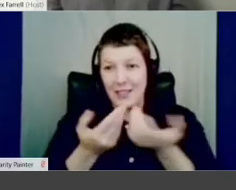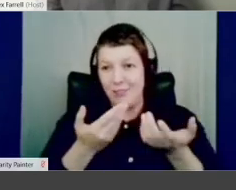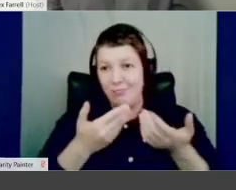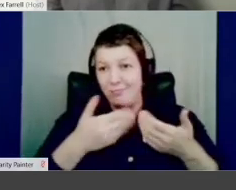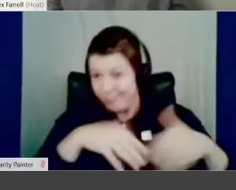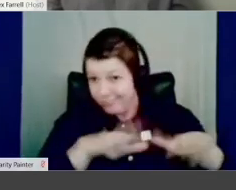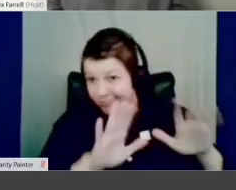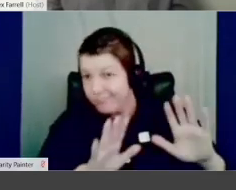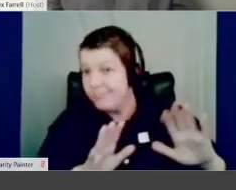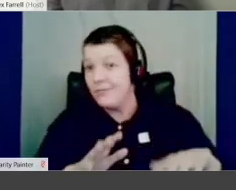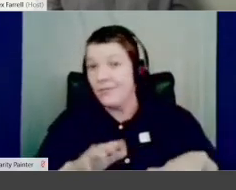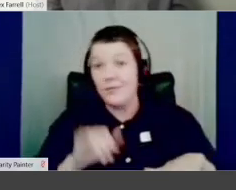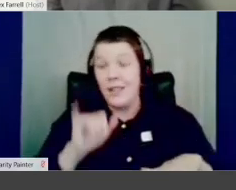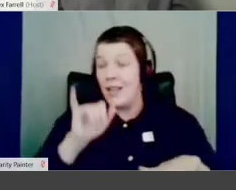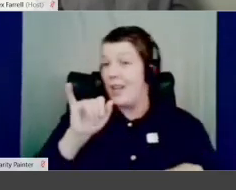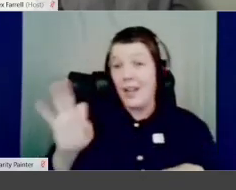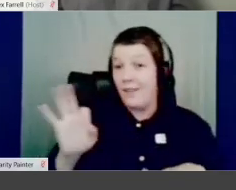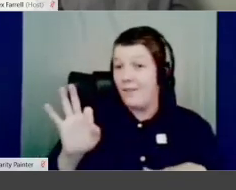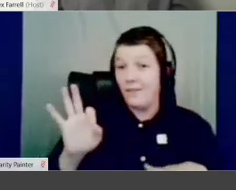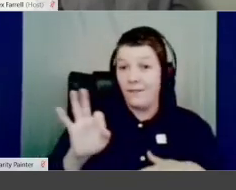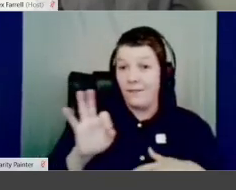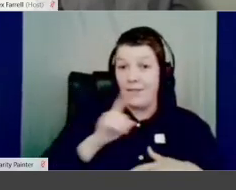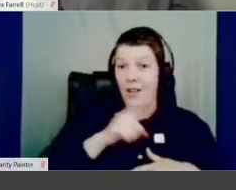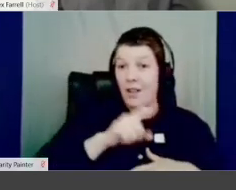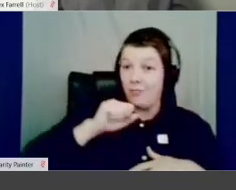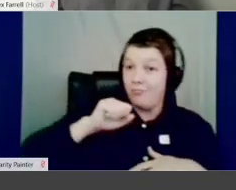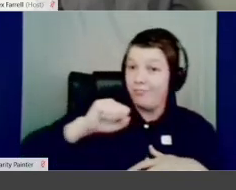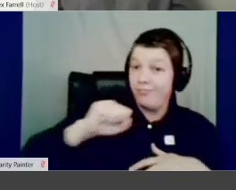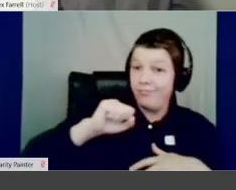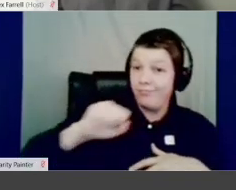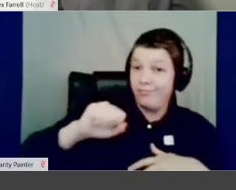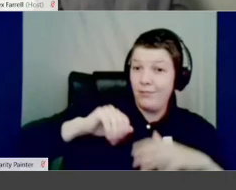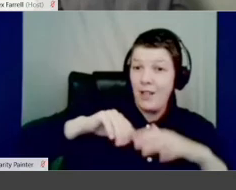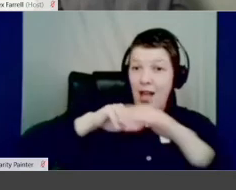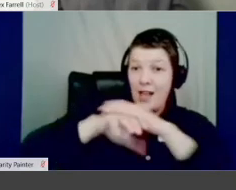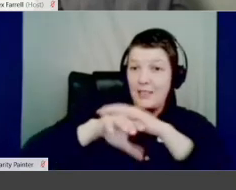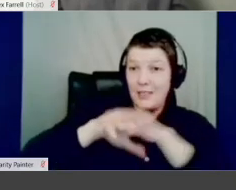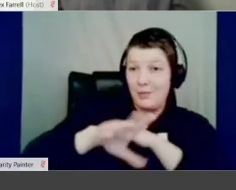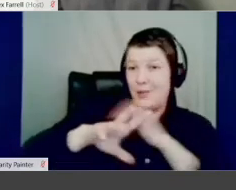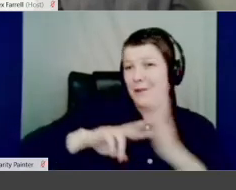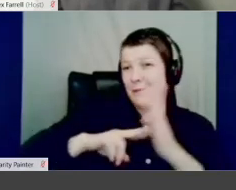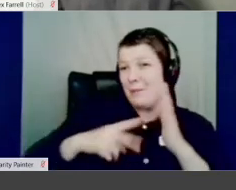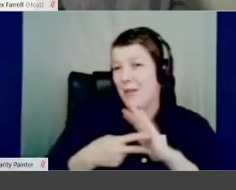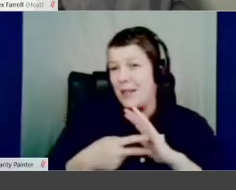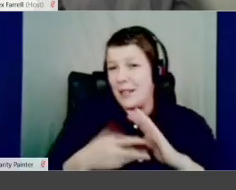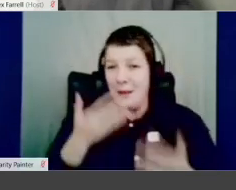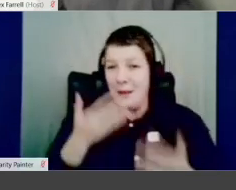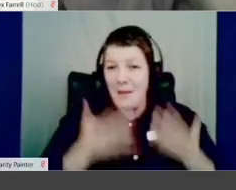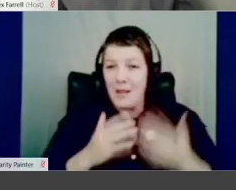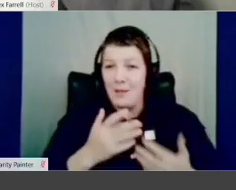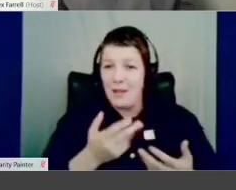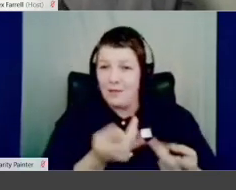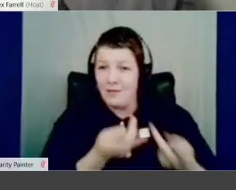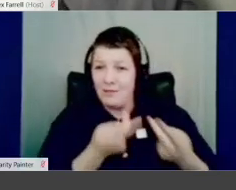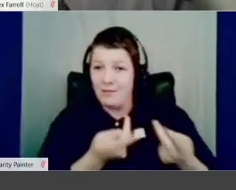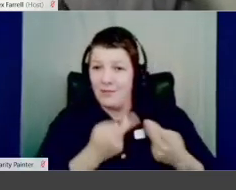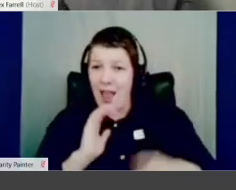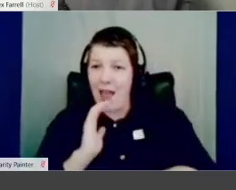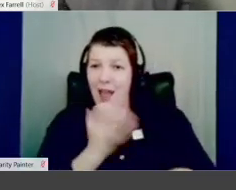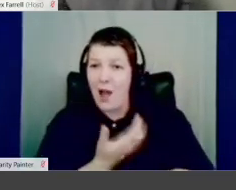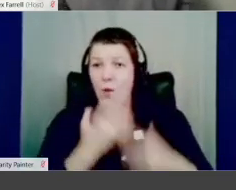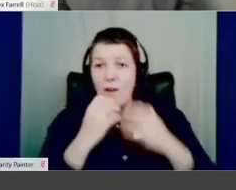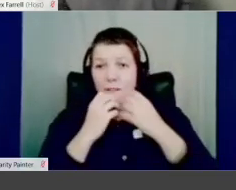going to resist me on that, actually, you probably don't hold the same values that I do to be wanting to move this